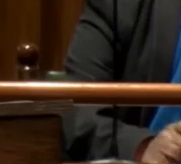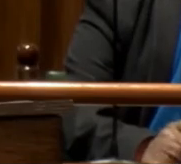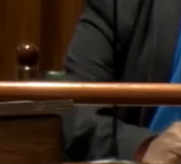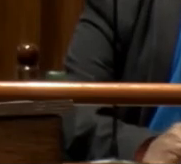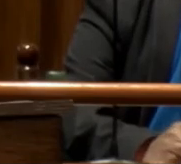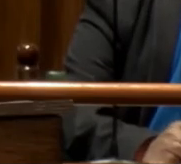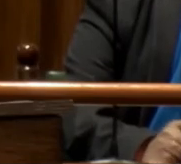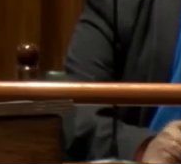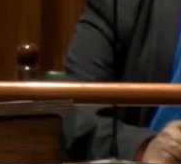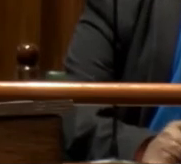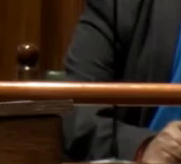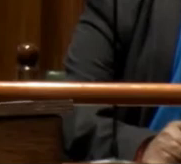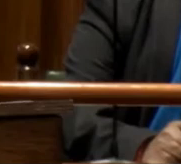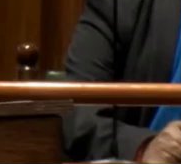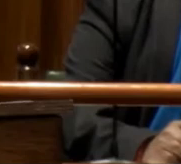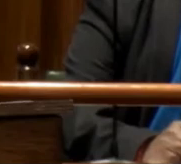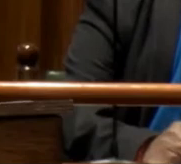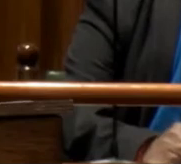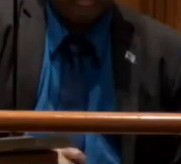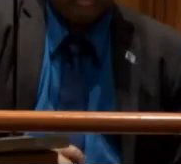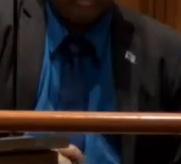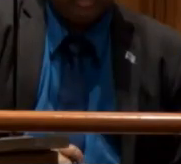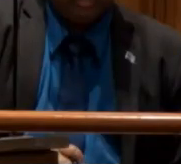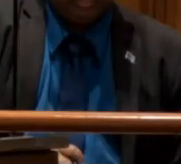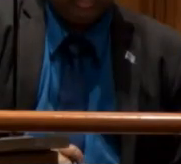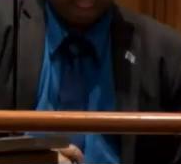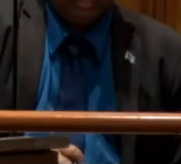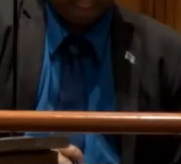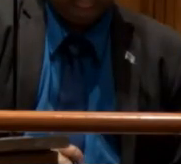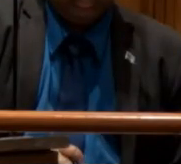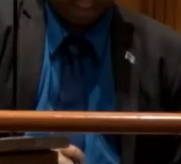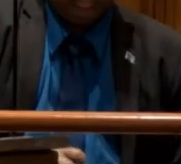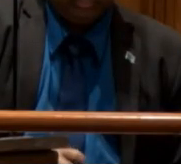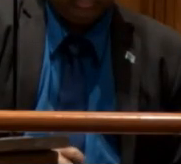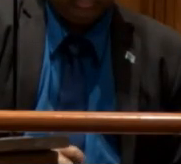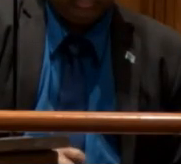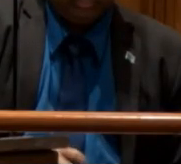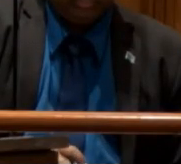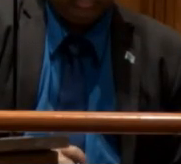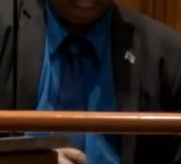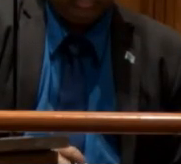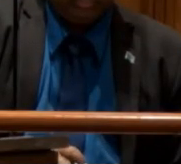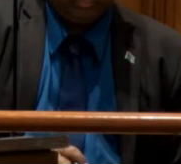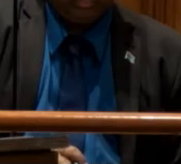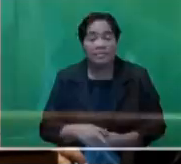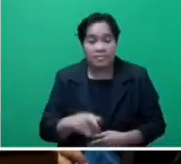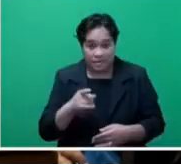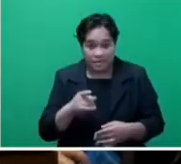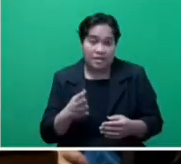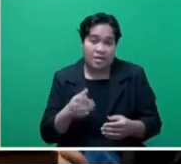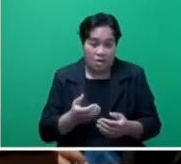to thank His Excellency the President for his most gracious speech on 30th November 2020 in formally opening